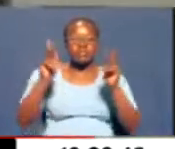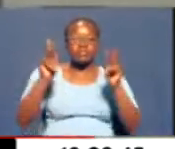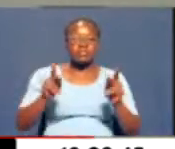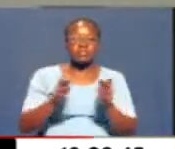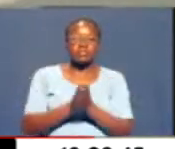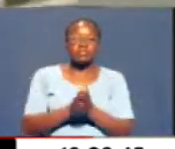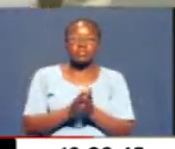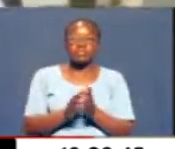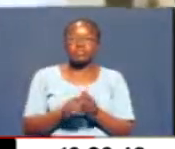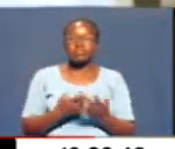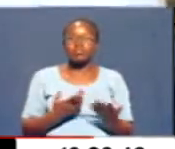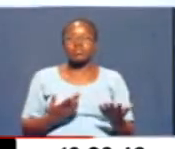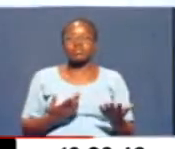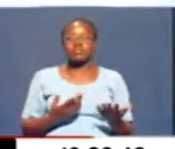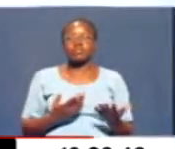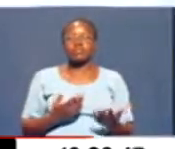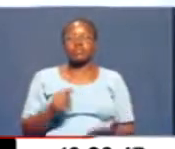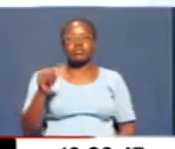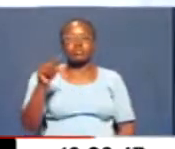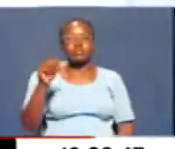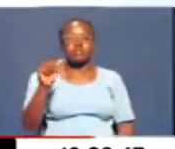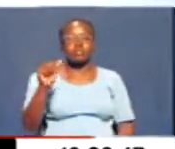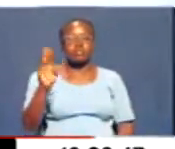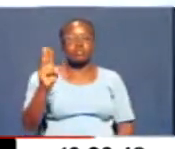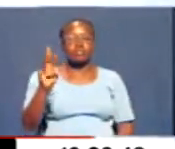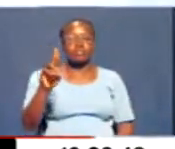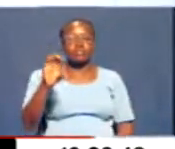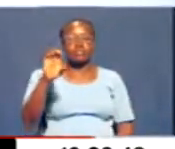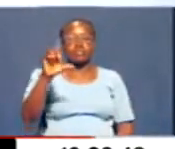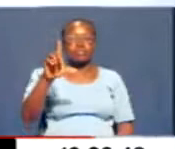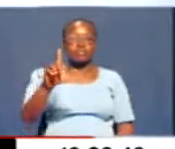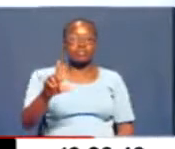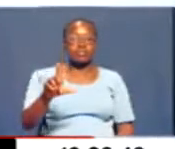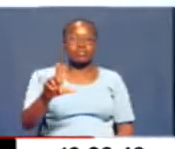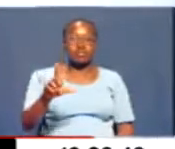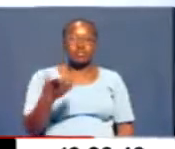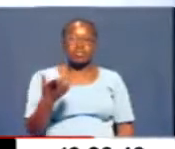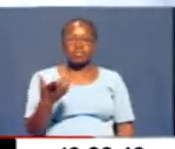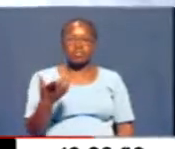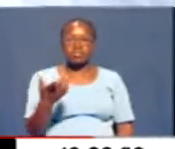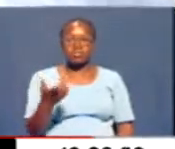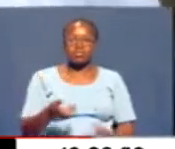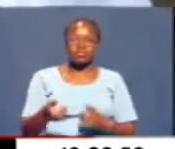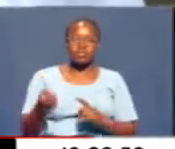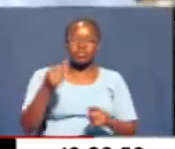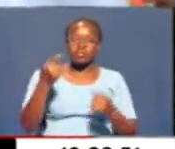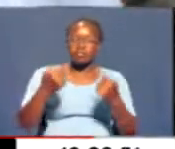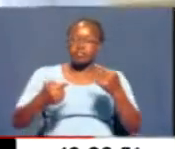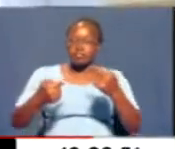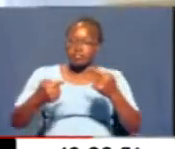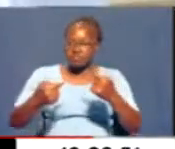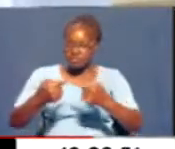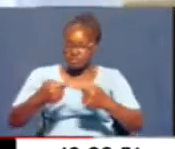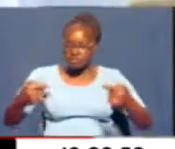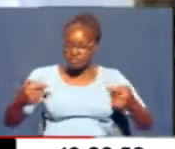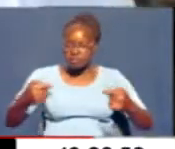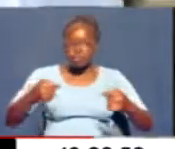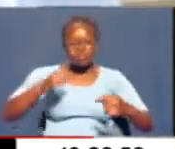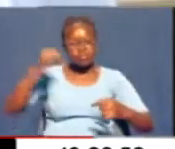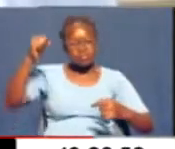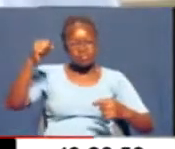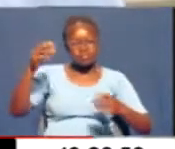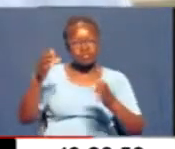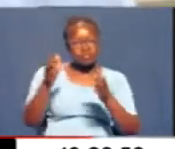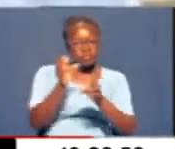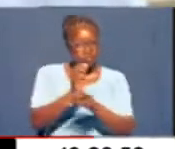away, Mr. Gabriel. There seems to be an increased dalliance between the political class and the church. What do you